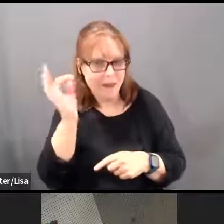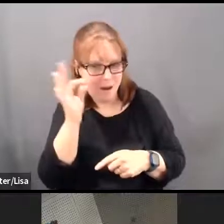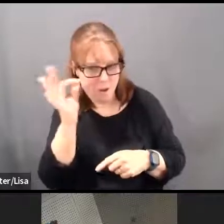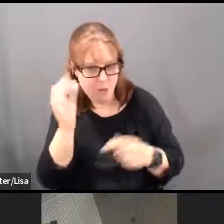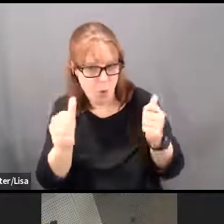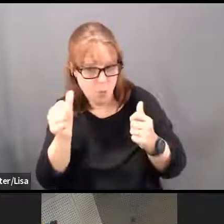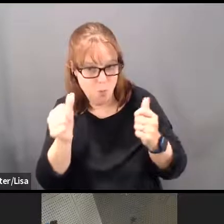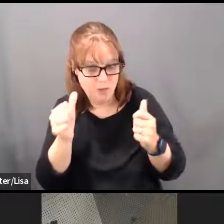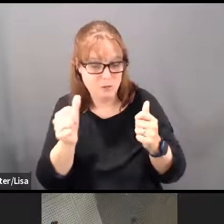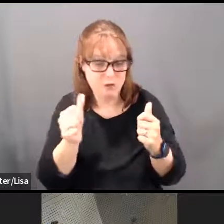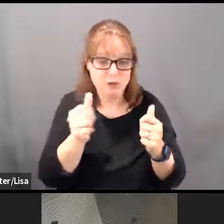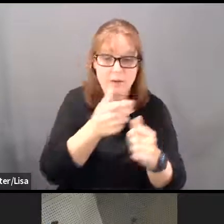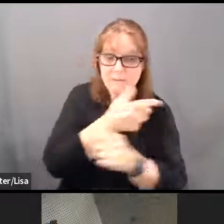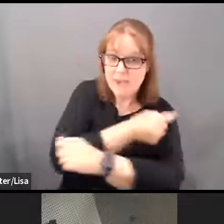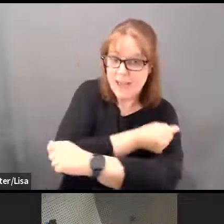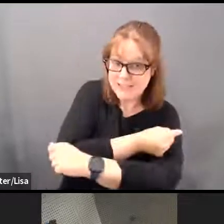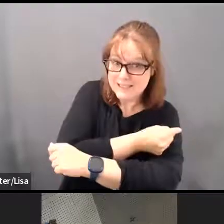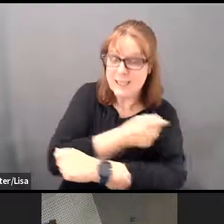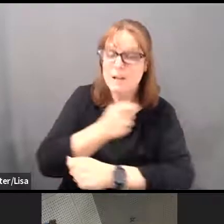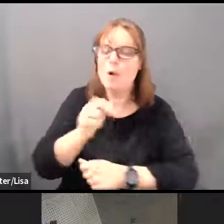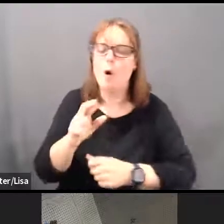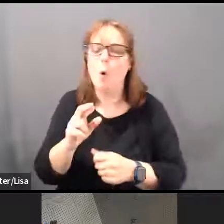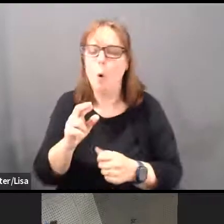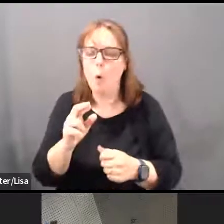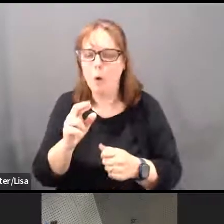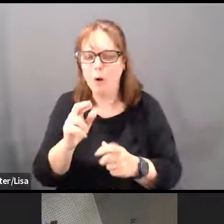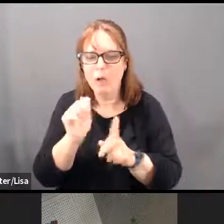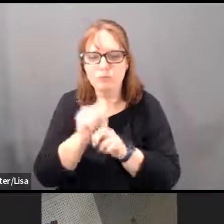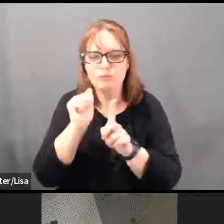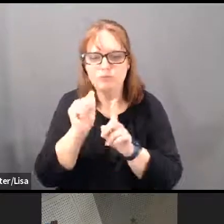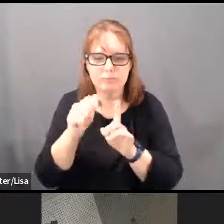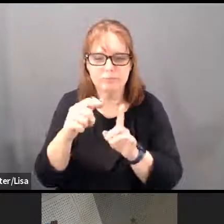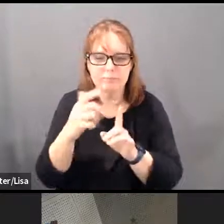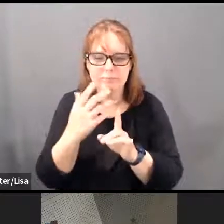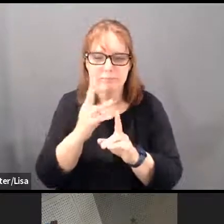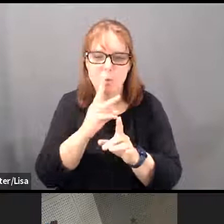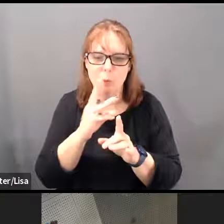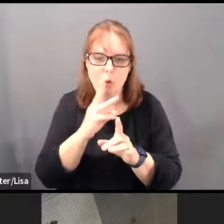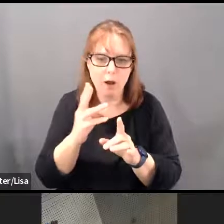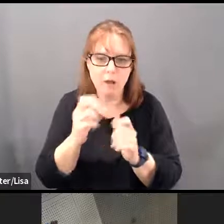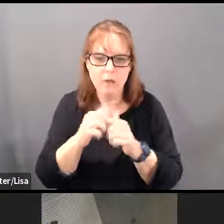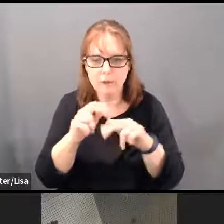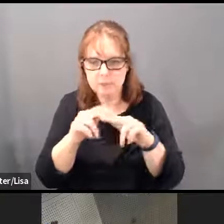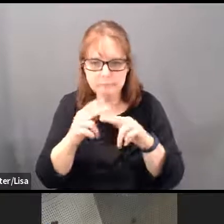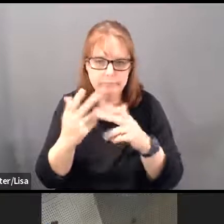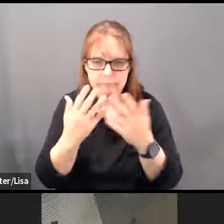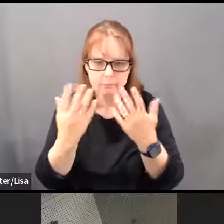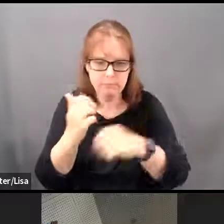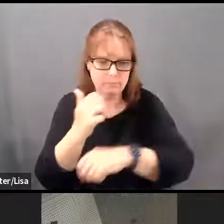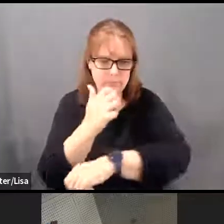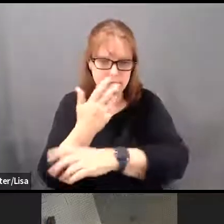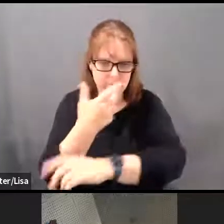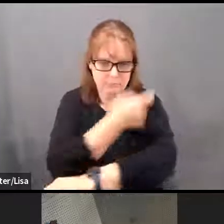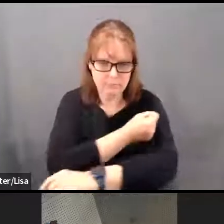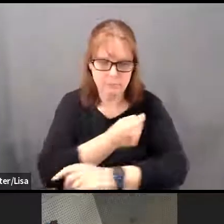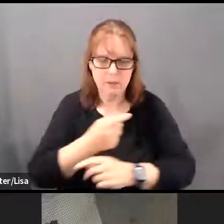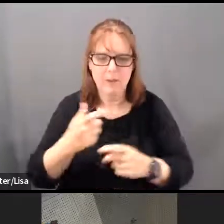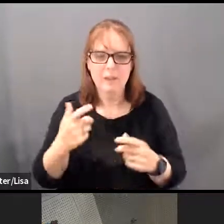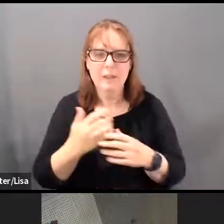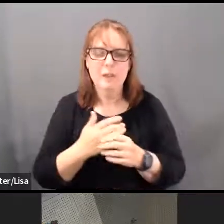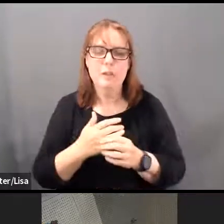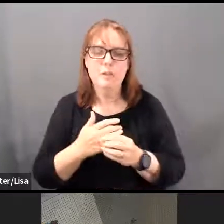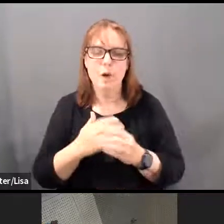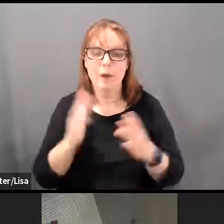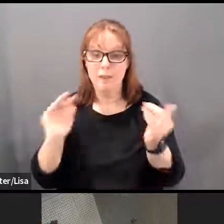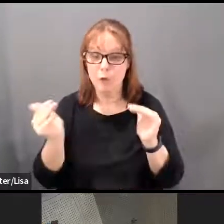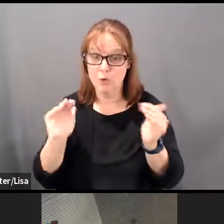saltwater placebo injection. How many vaccine people got ill versus how many in the group that got the placebo? When you looked at